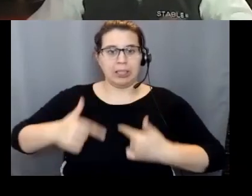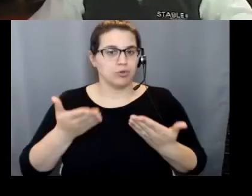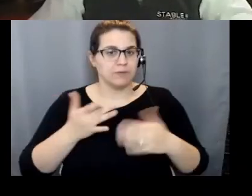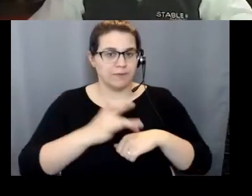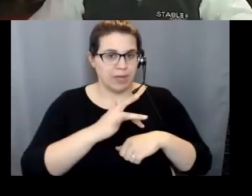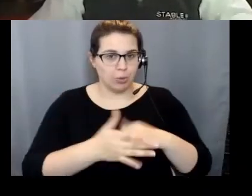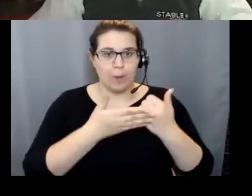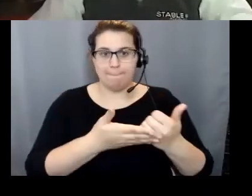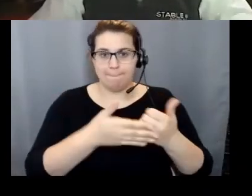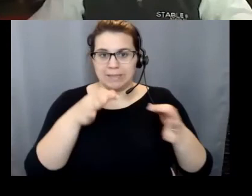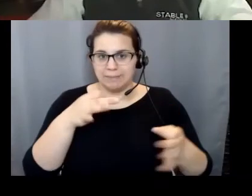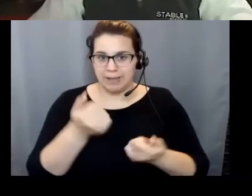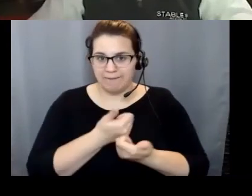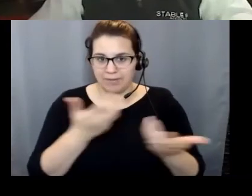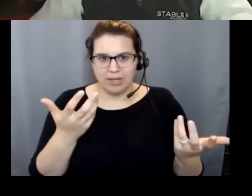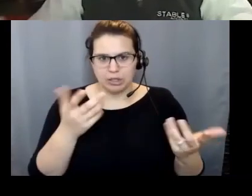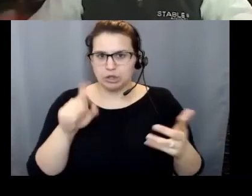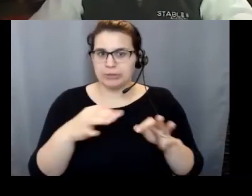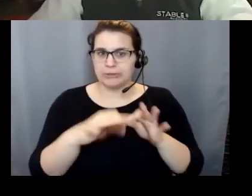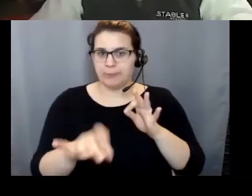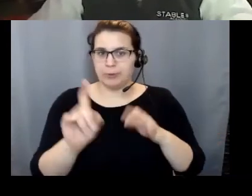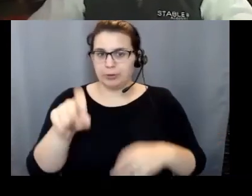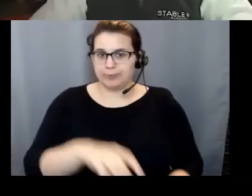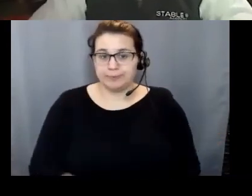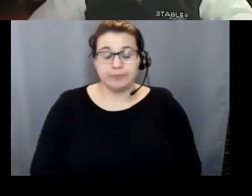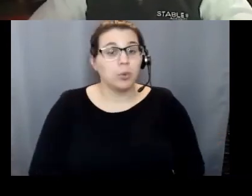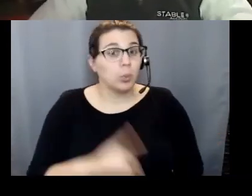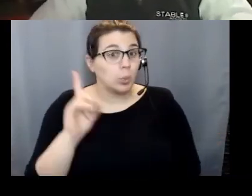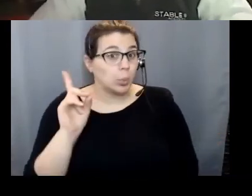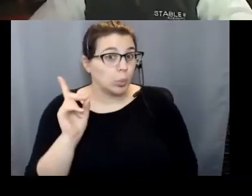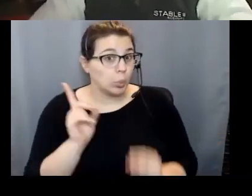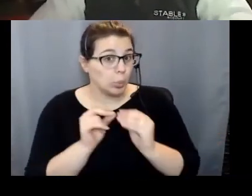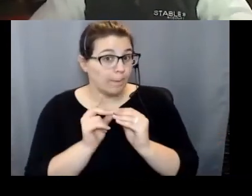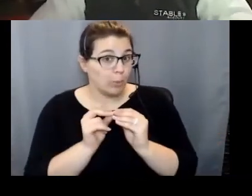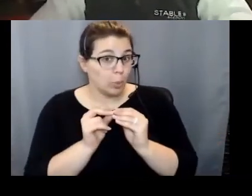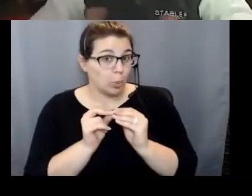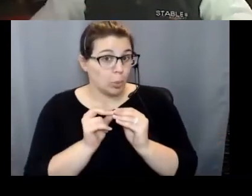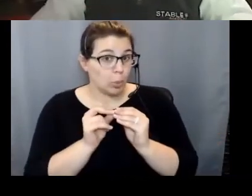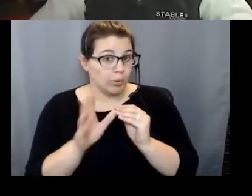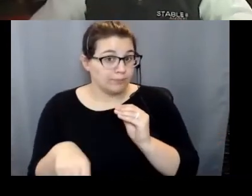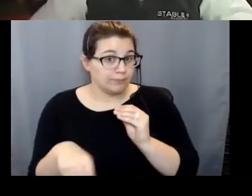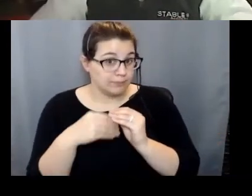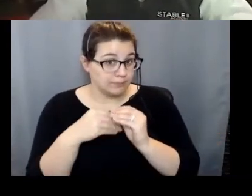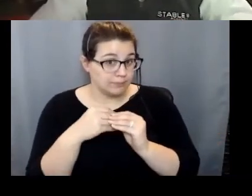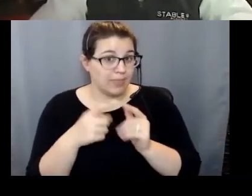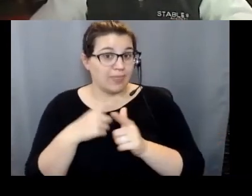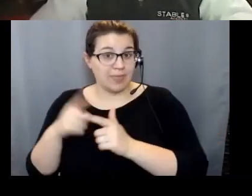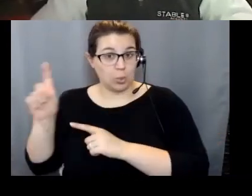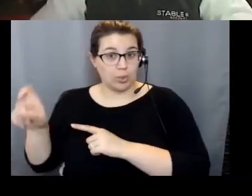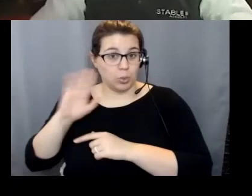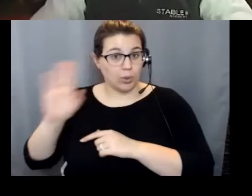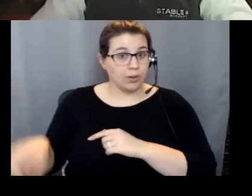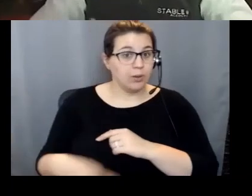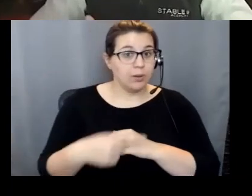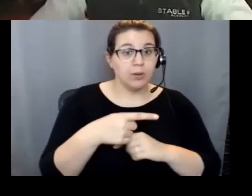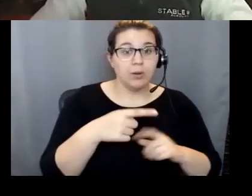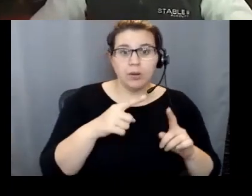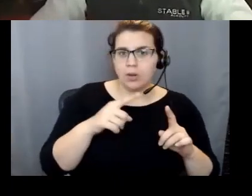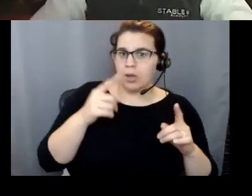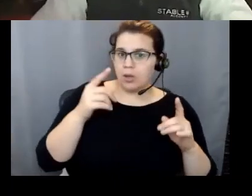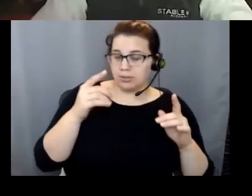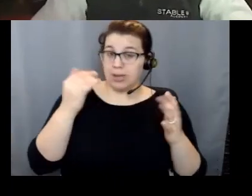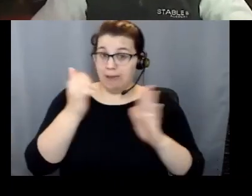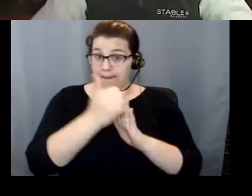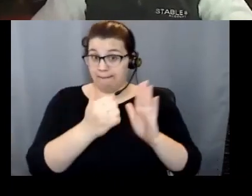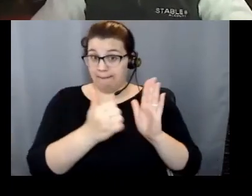process, so shouldn't be a problem at all. Now, I will mention one more final thing before I conclude and open it up for questions, and that is, once you've opened